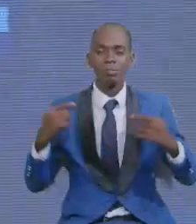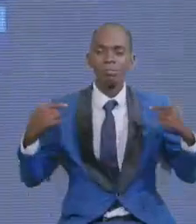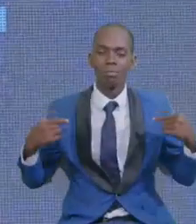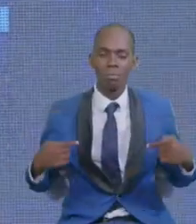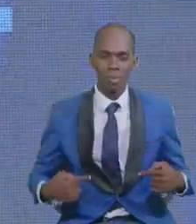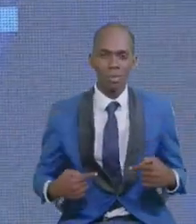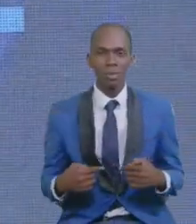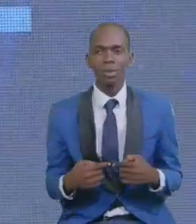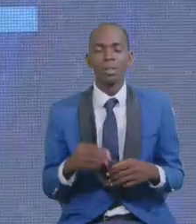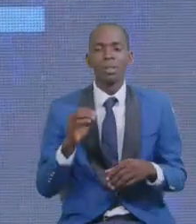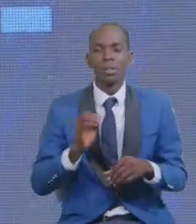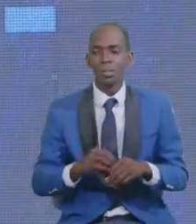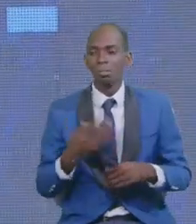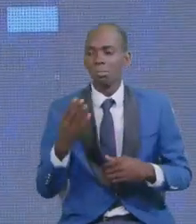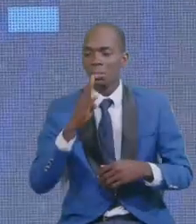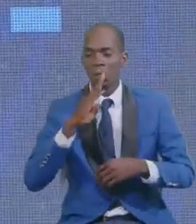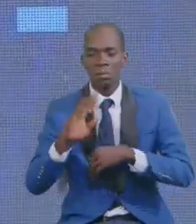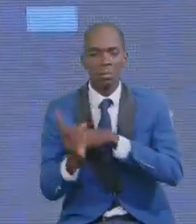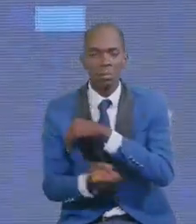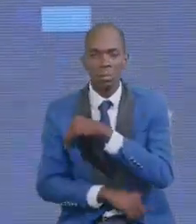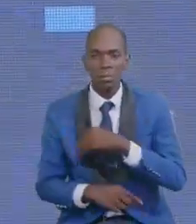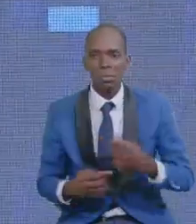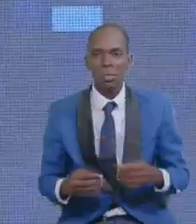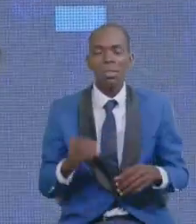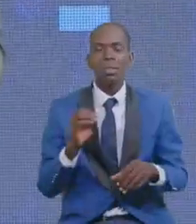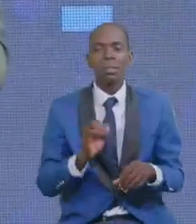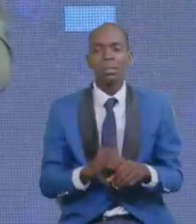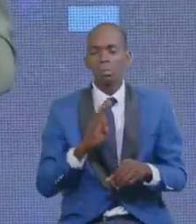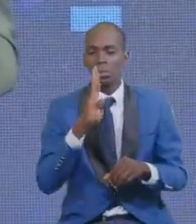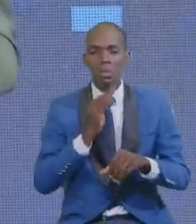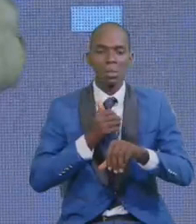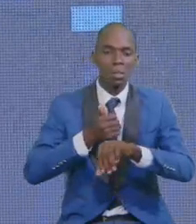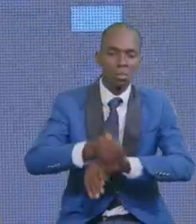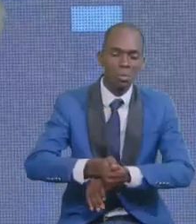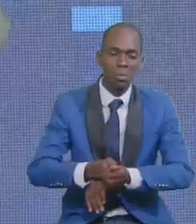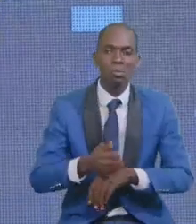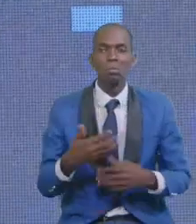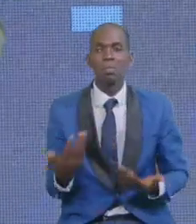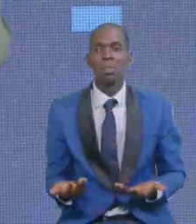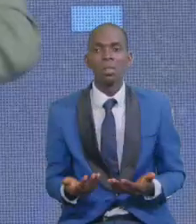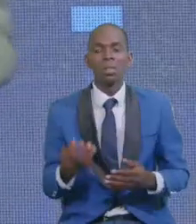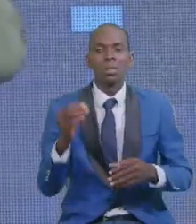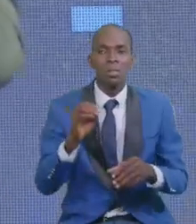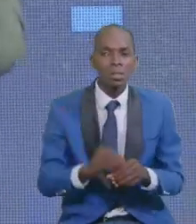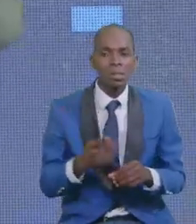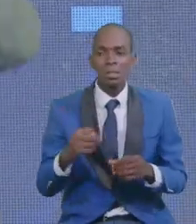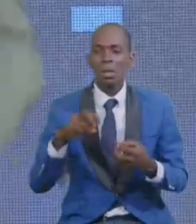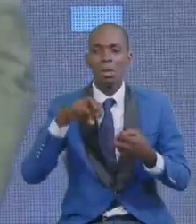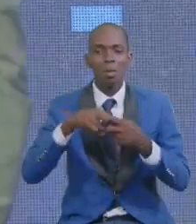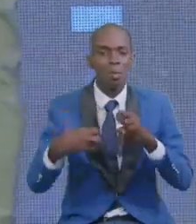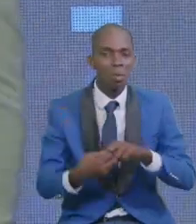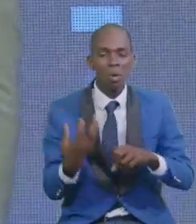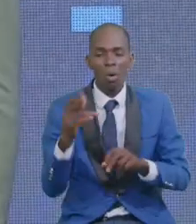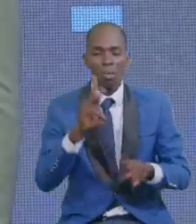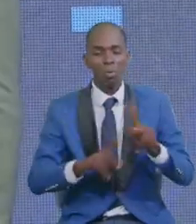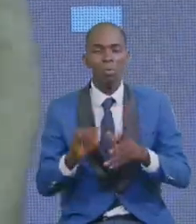in reproaches, in criticism, in the problems of those who reproach me.